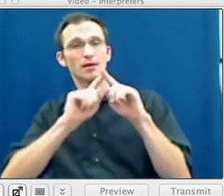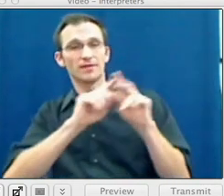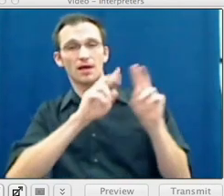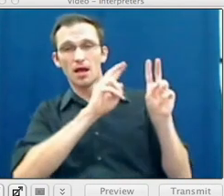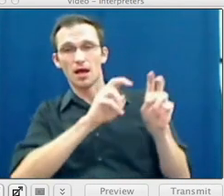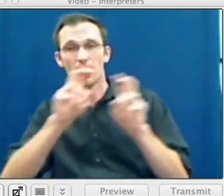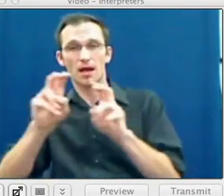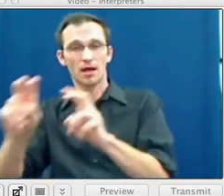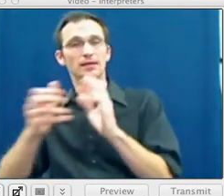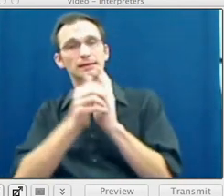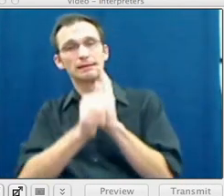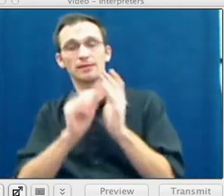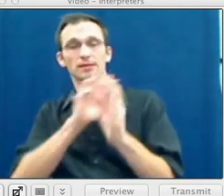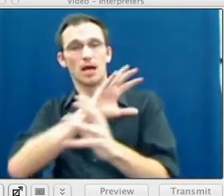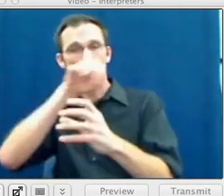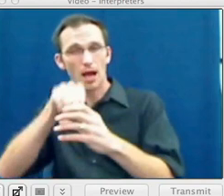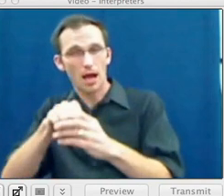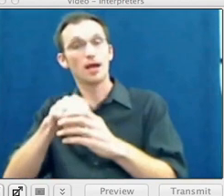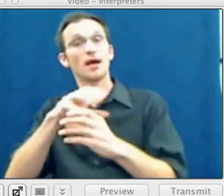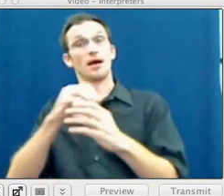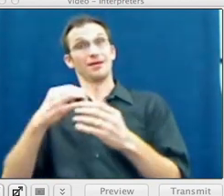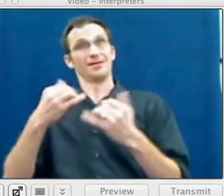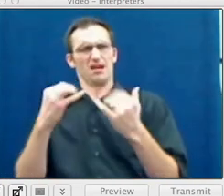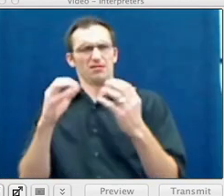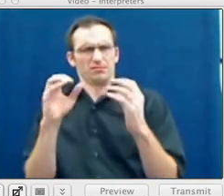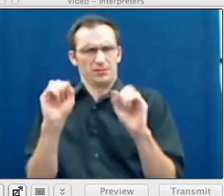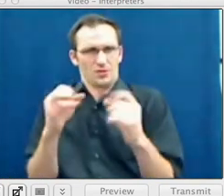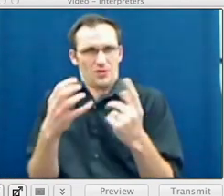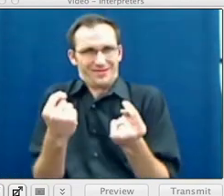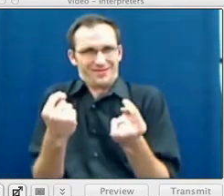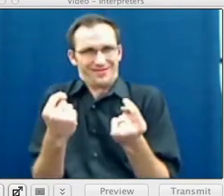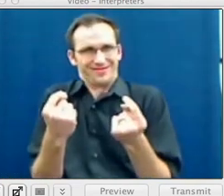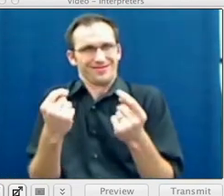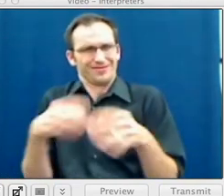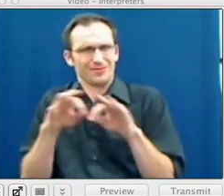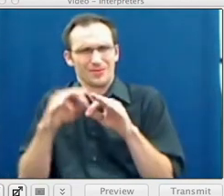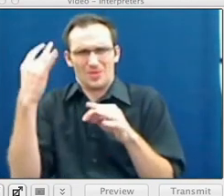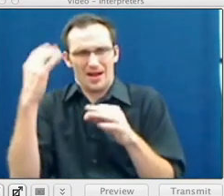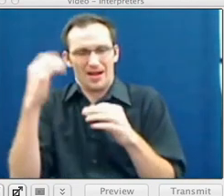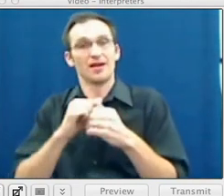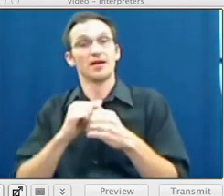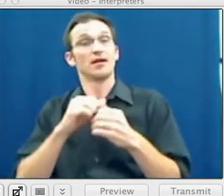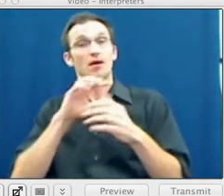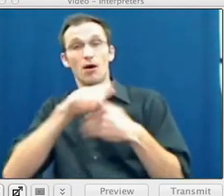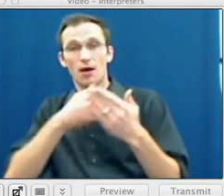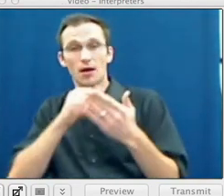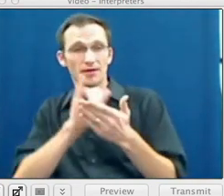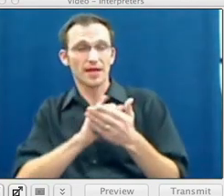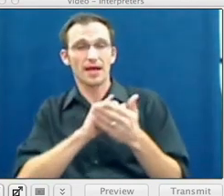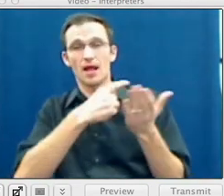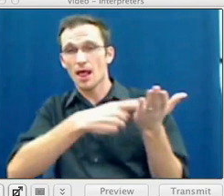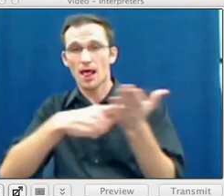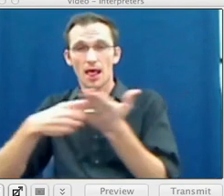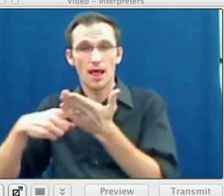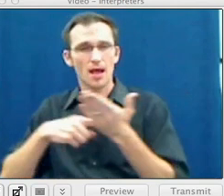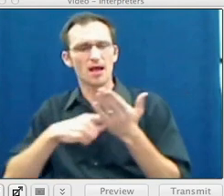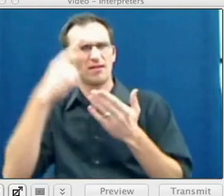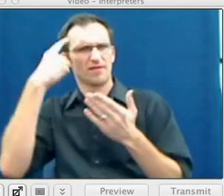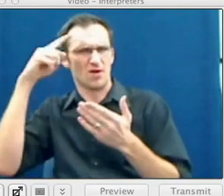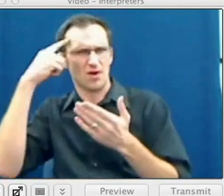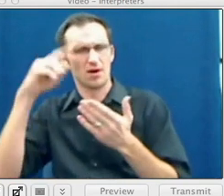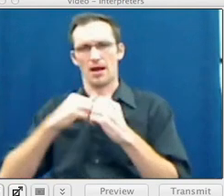question, so what? That is, what's the point of all this? What is its usefulness, etc. So that's what